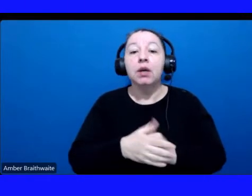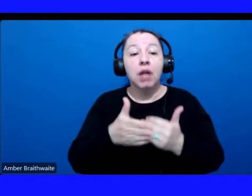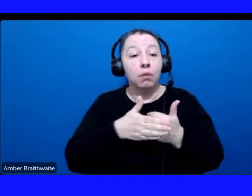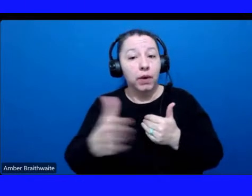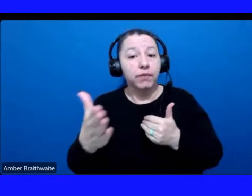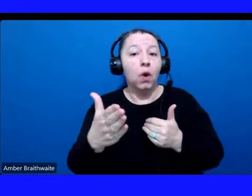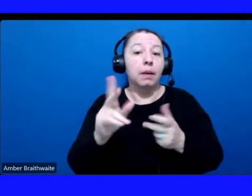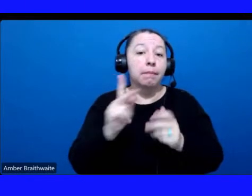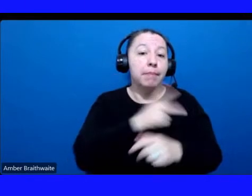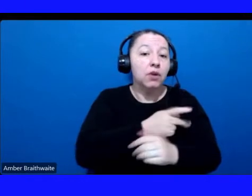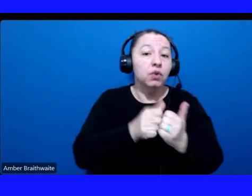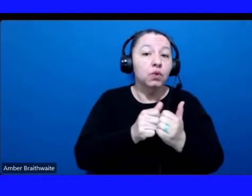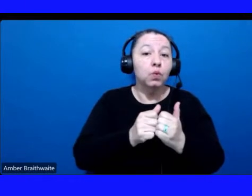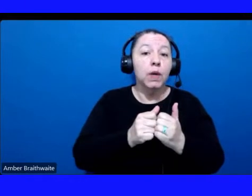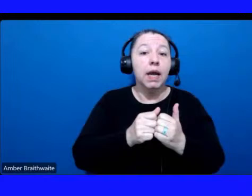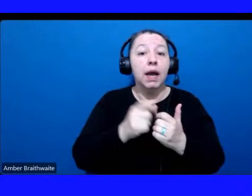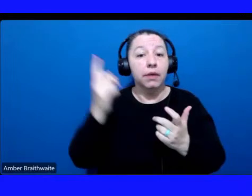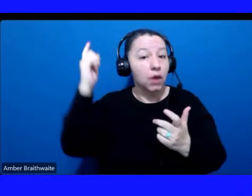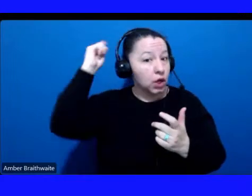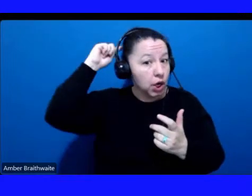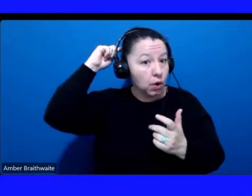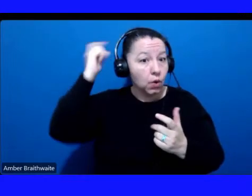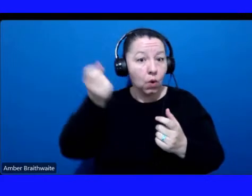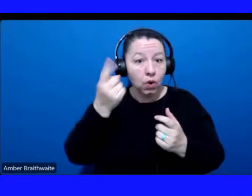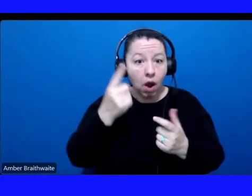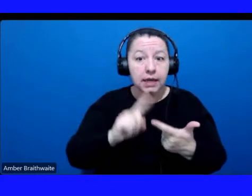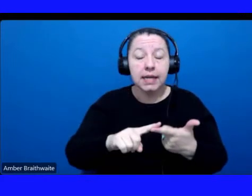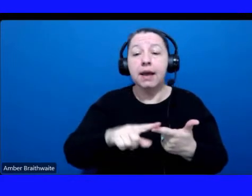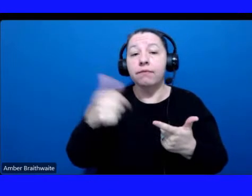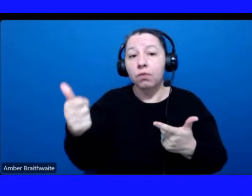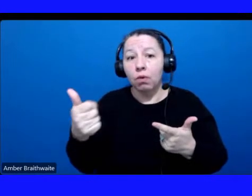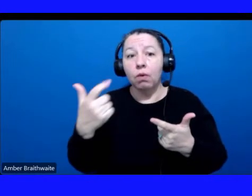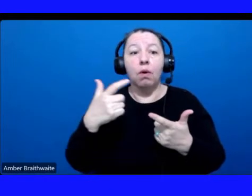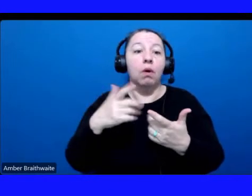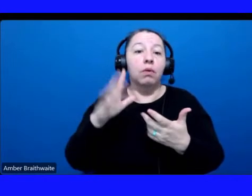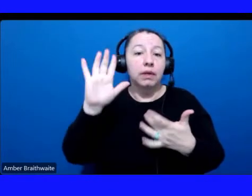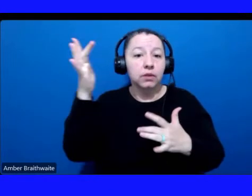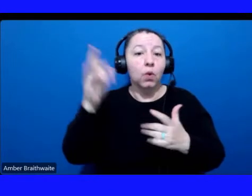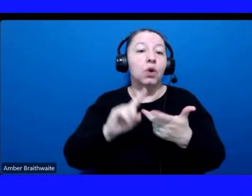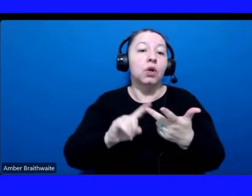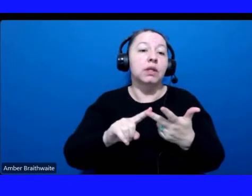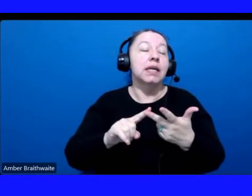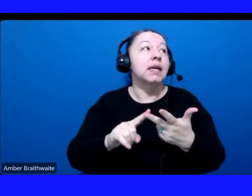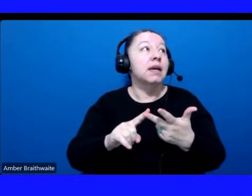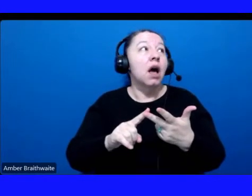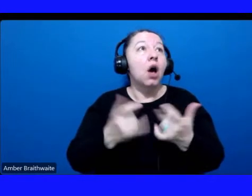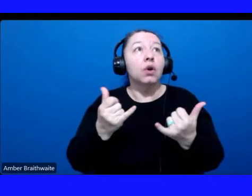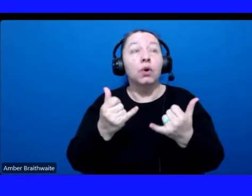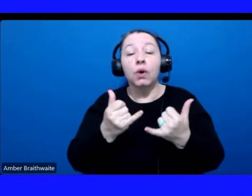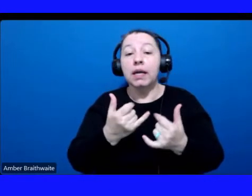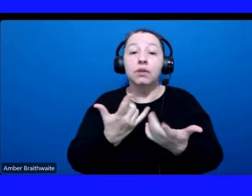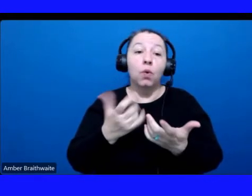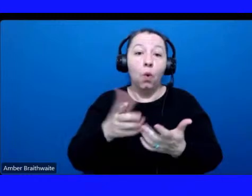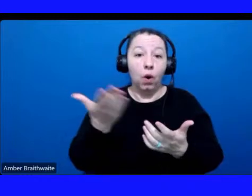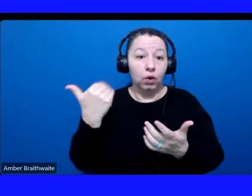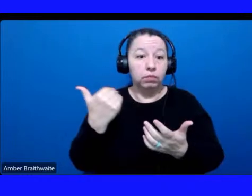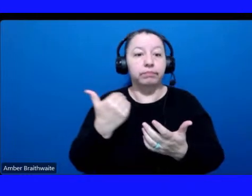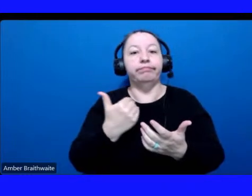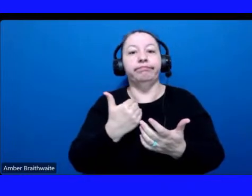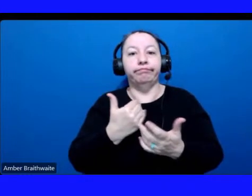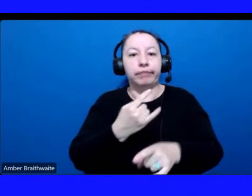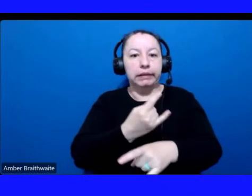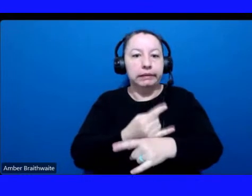So I apologize, I realize it's a text-dense slide. This is a large contract, and as such, there are significant expectations of the